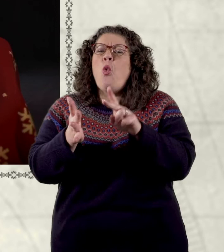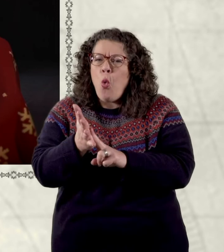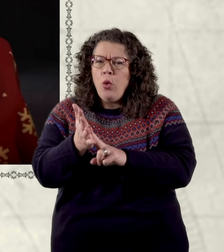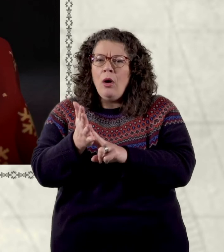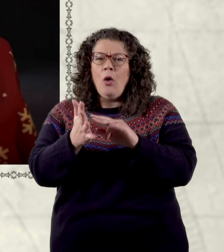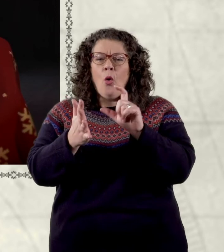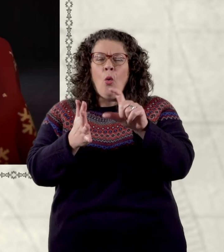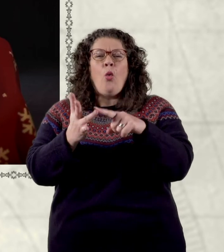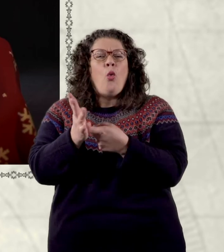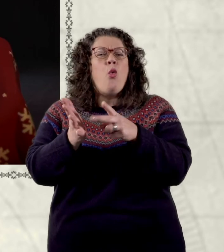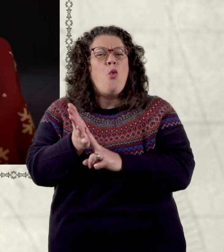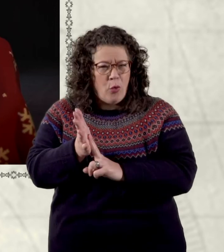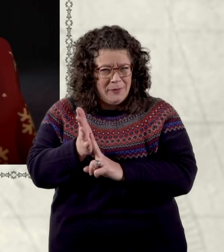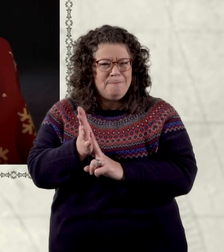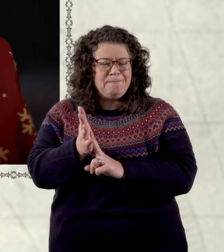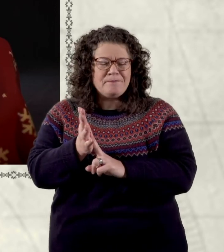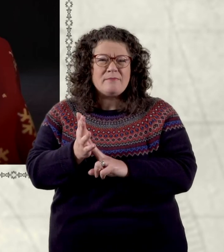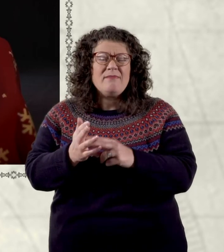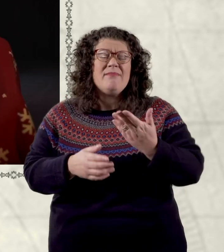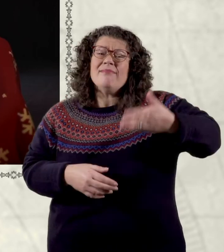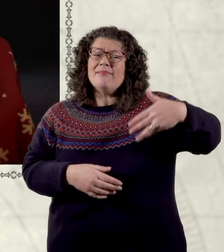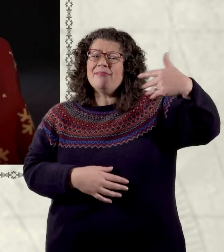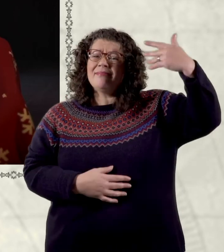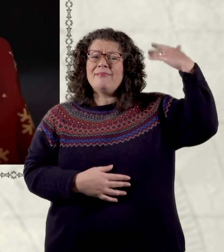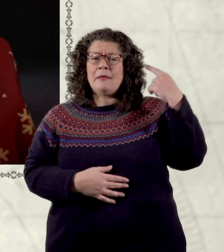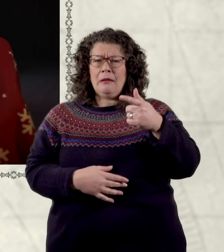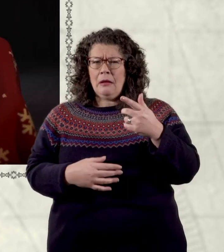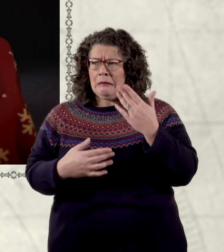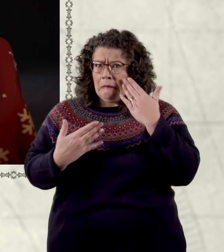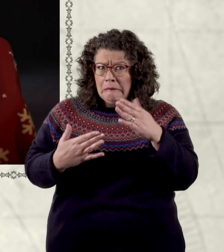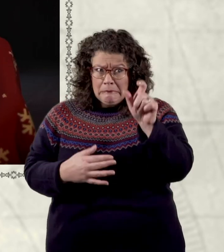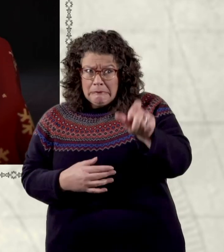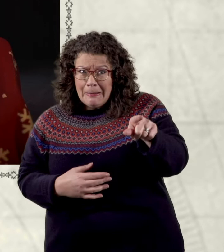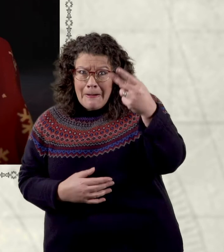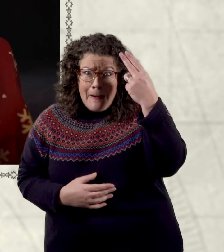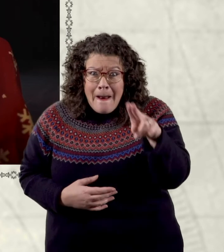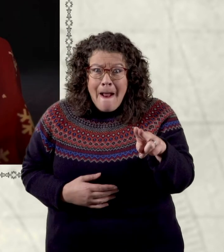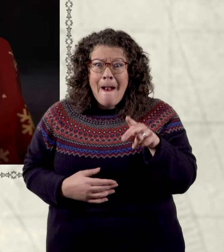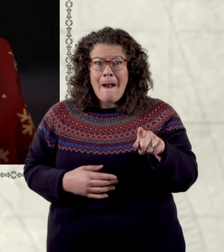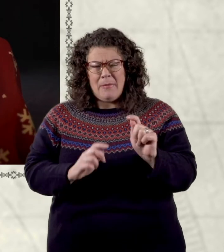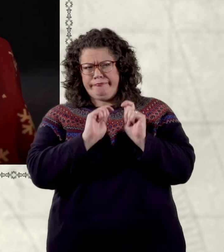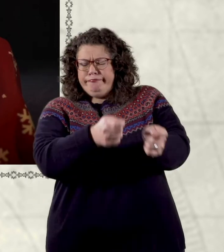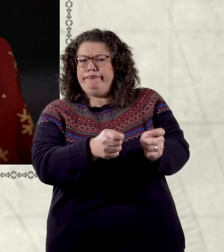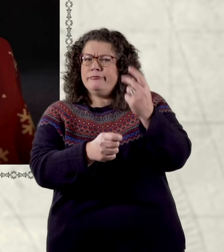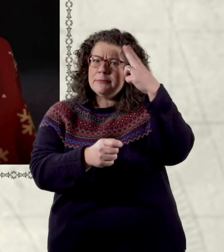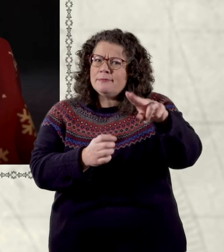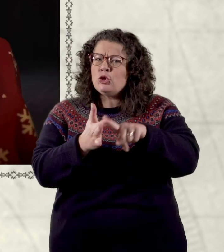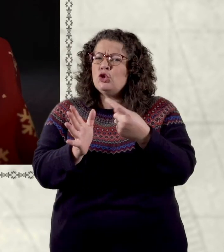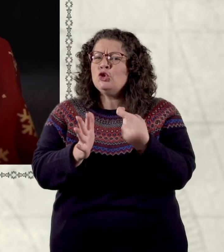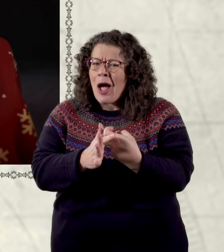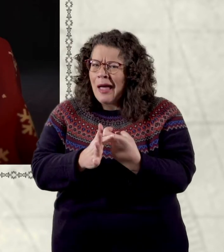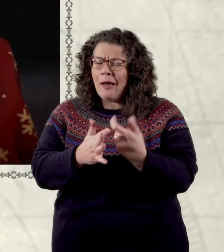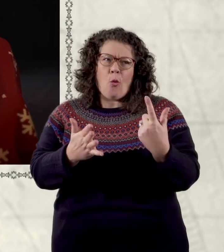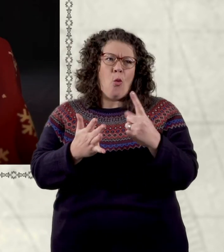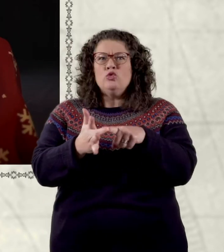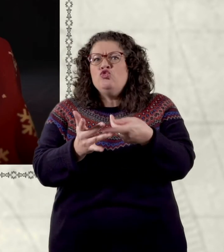You see, back in the day, if you didn't know somebody's name, you called them Jack this or John the